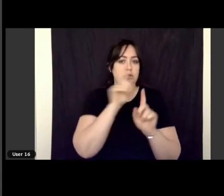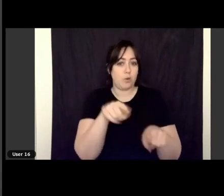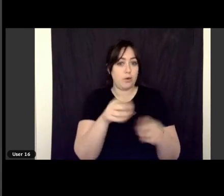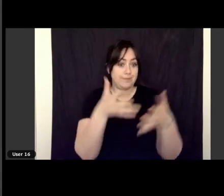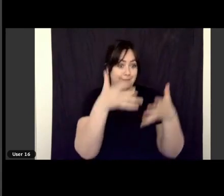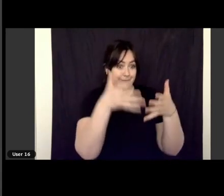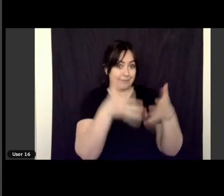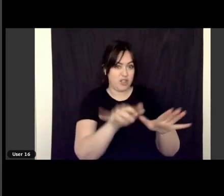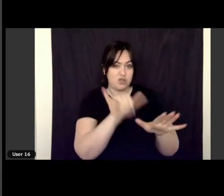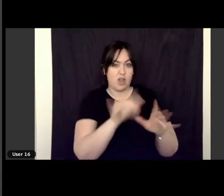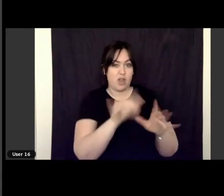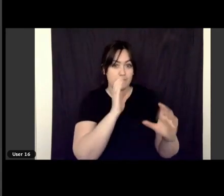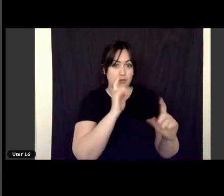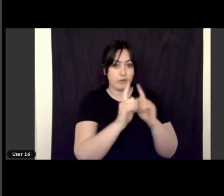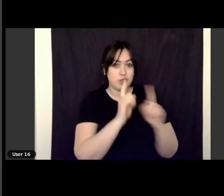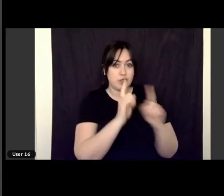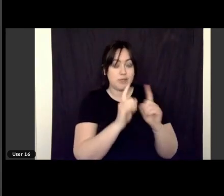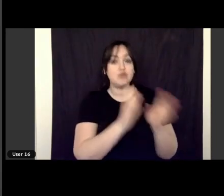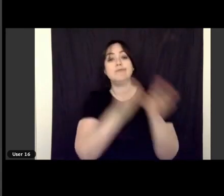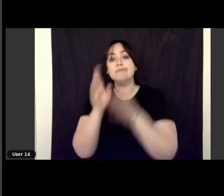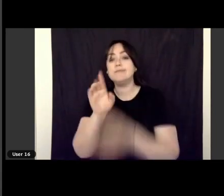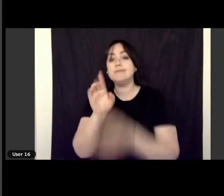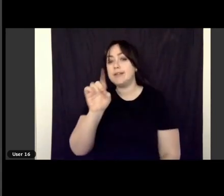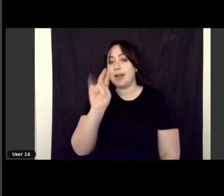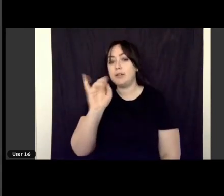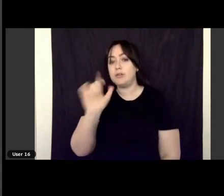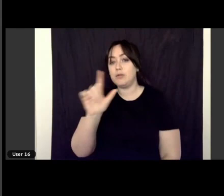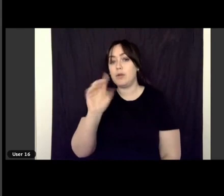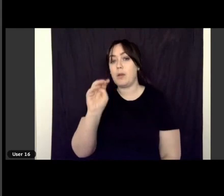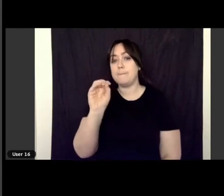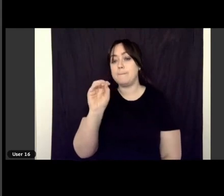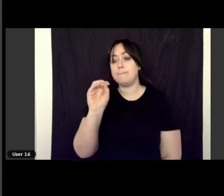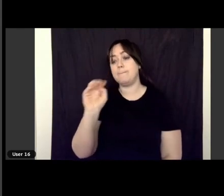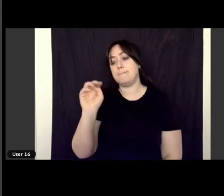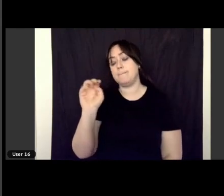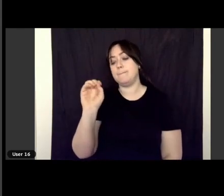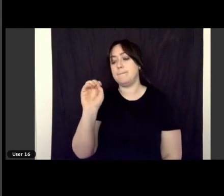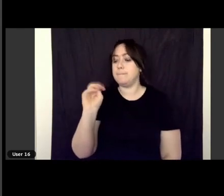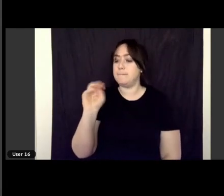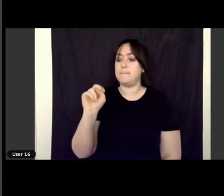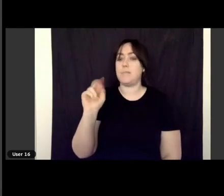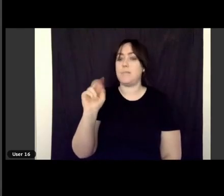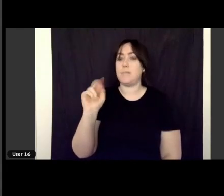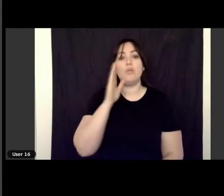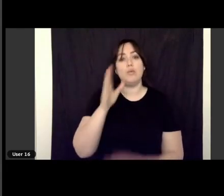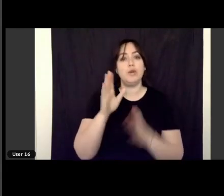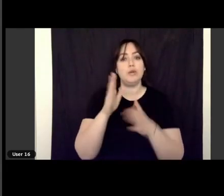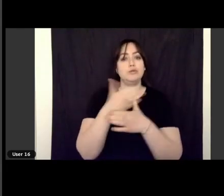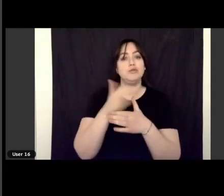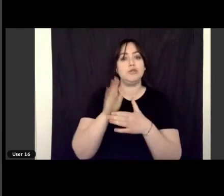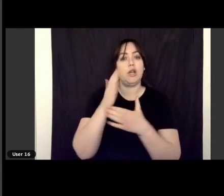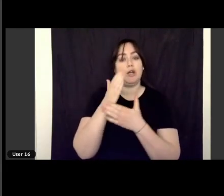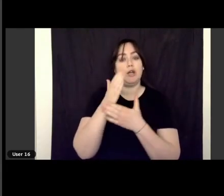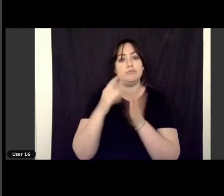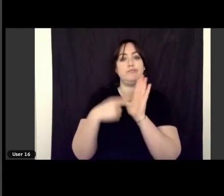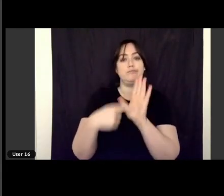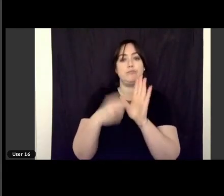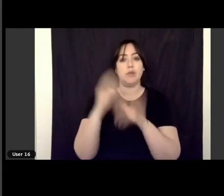that, Daniel Mott will also be presenting some of the information that was